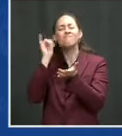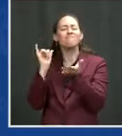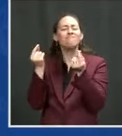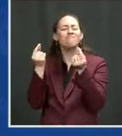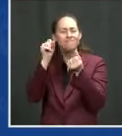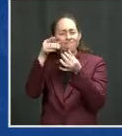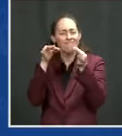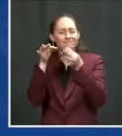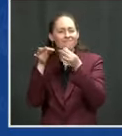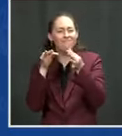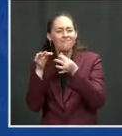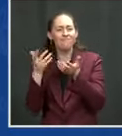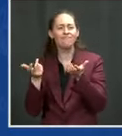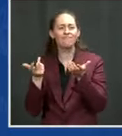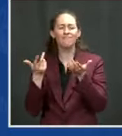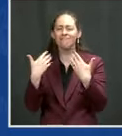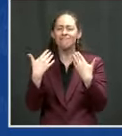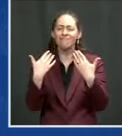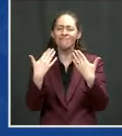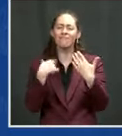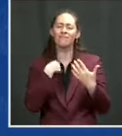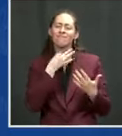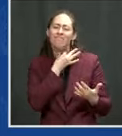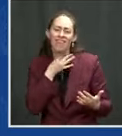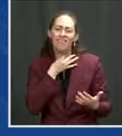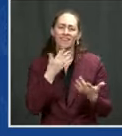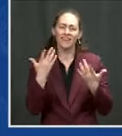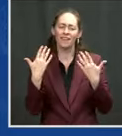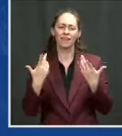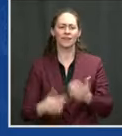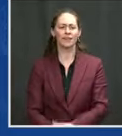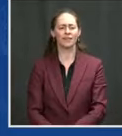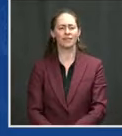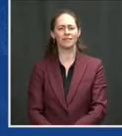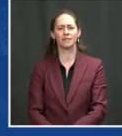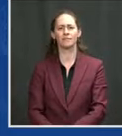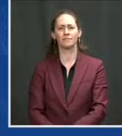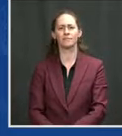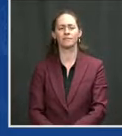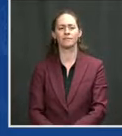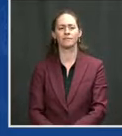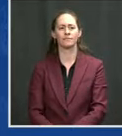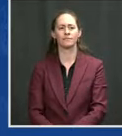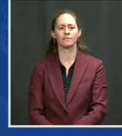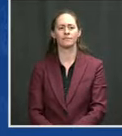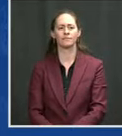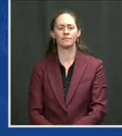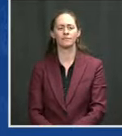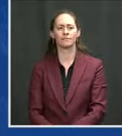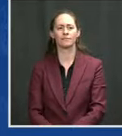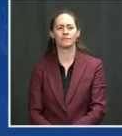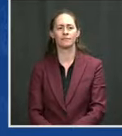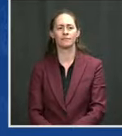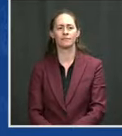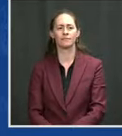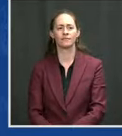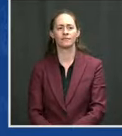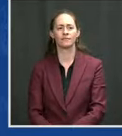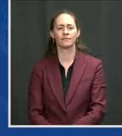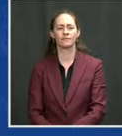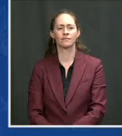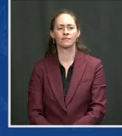Talk to me about, if you each tell me what you're doing. I've been through our mobile unit, and it's